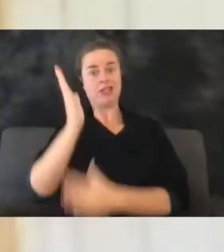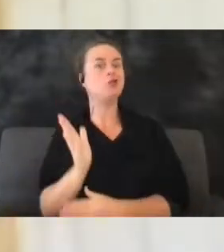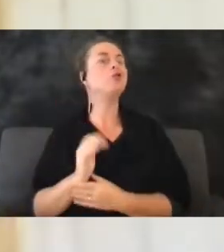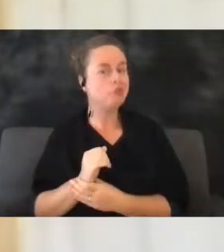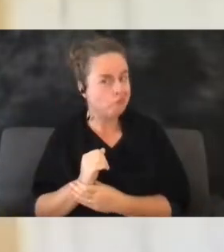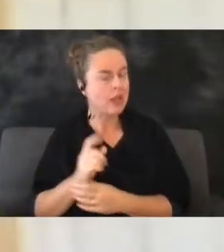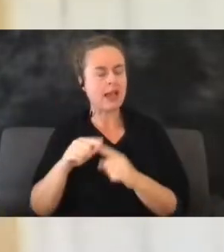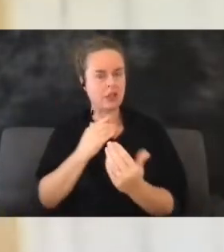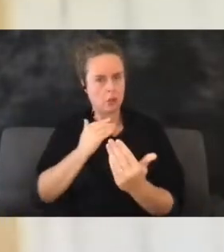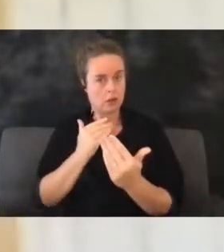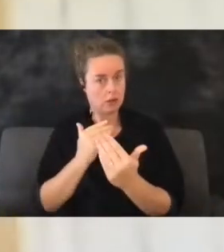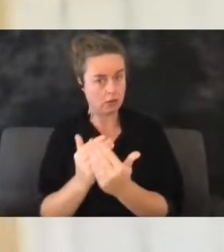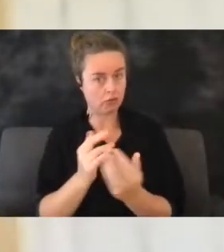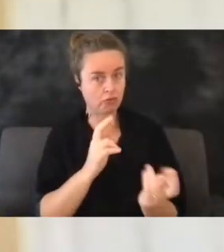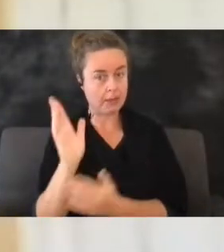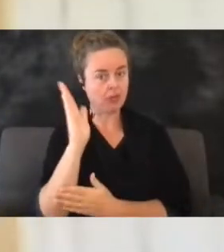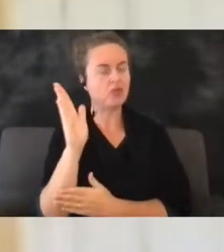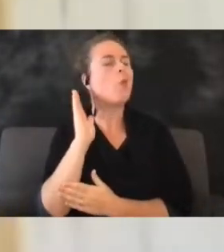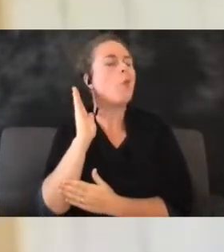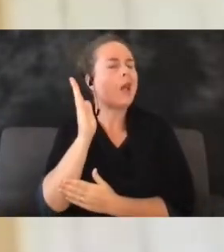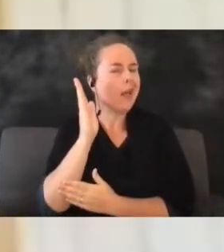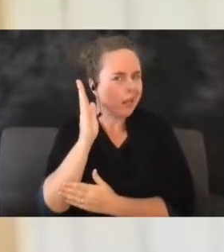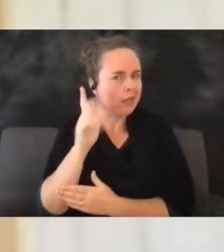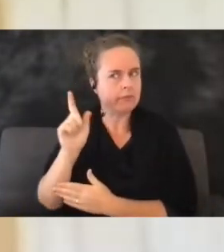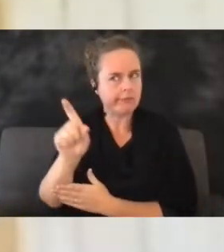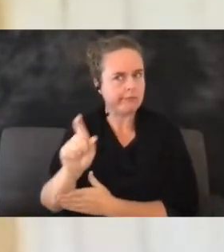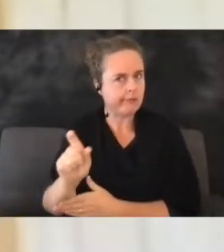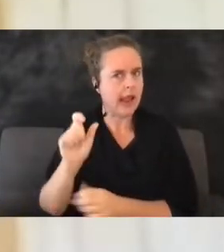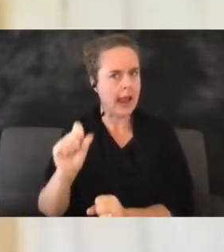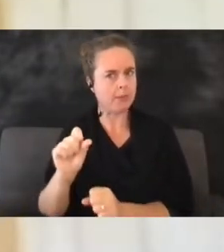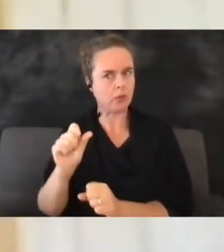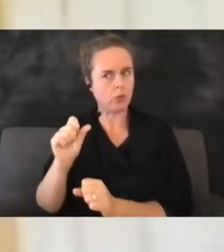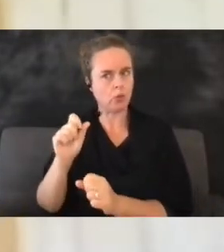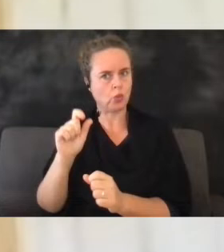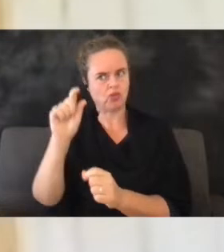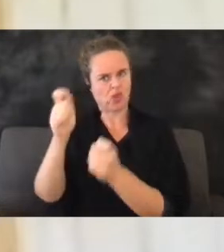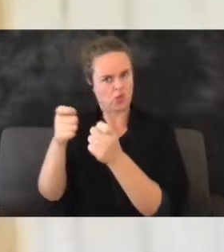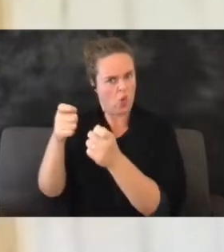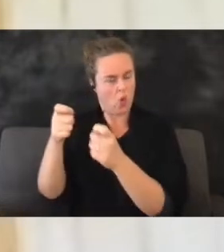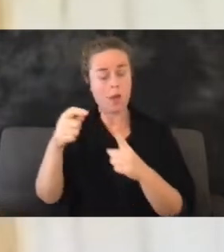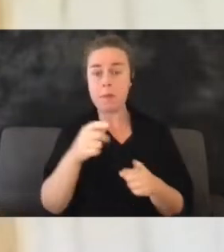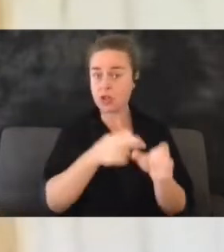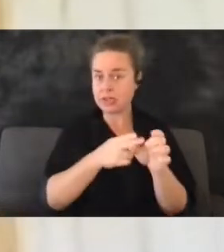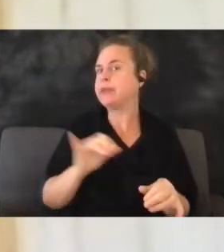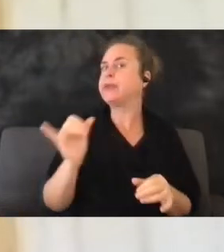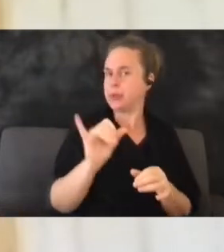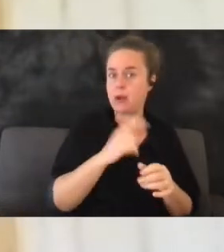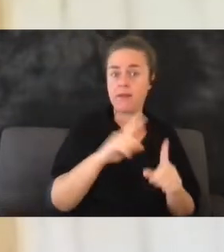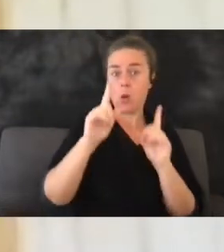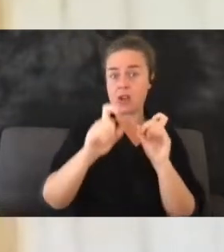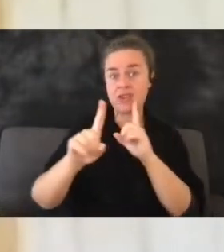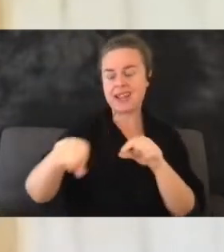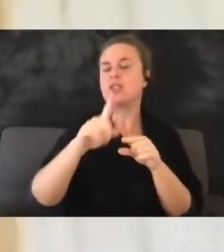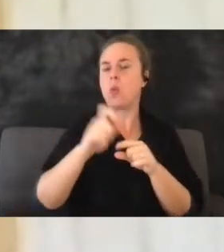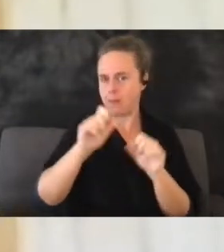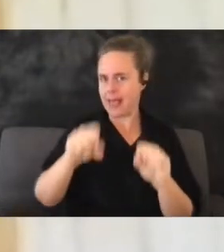get closer to your presentation, you'll have that opportunity. And participants, when we do question and answer, you'll also be able to turn on your microphone. But